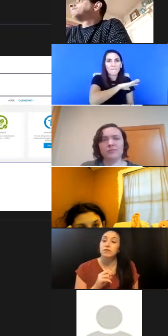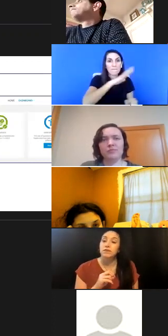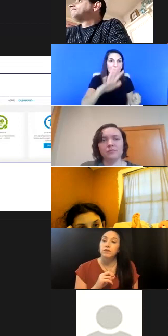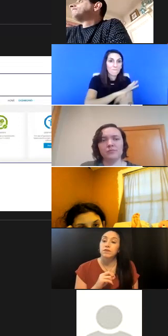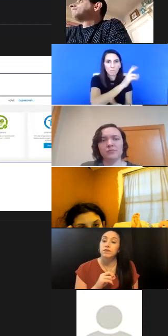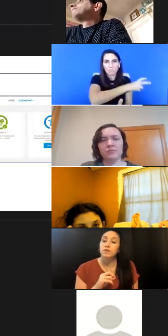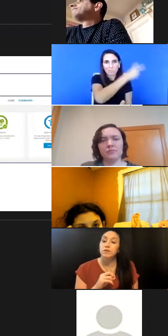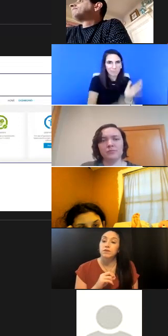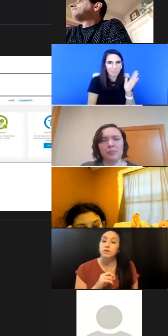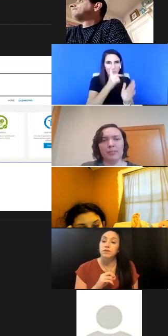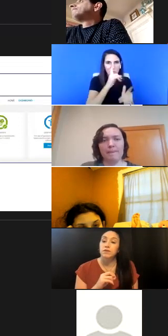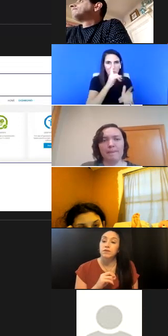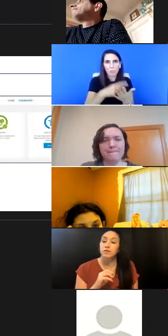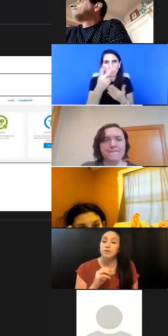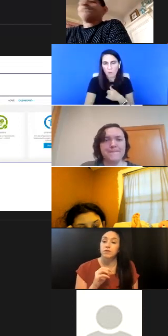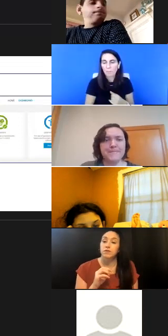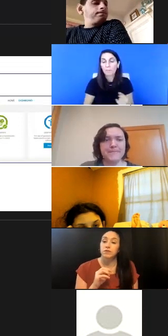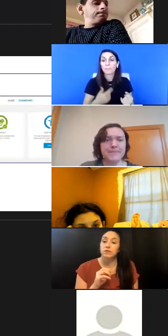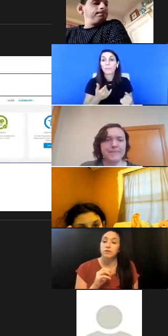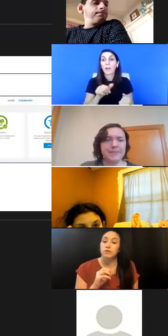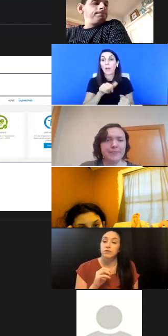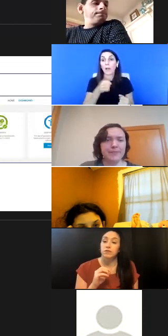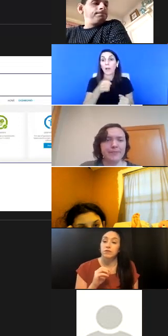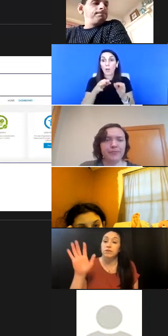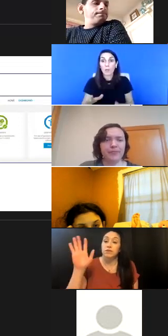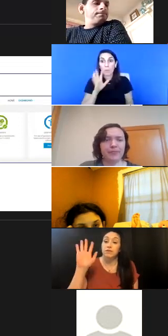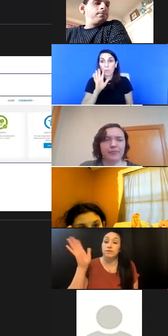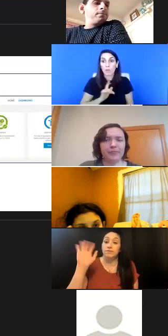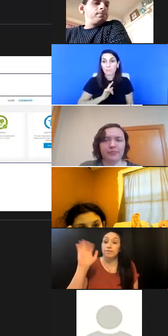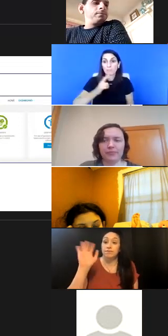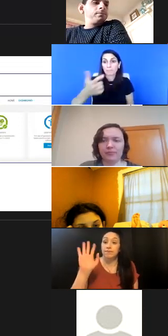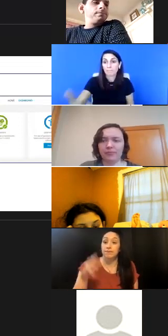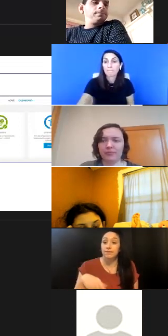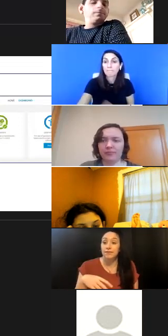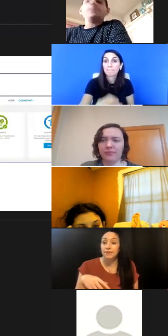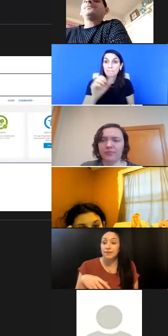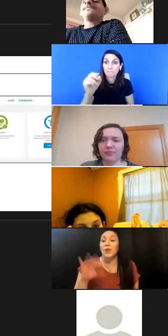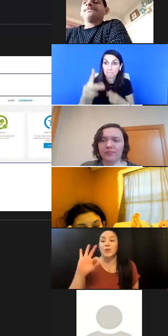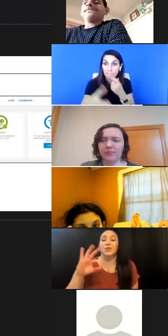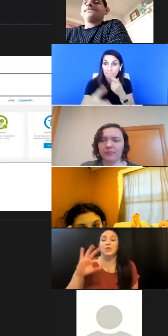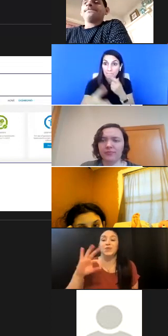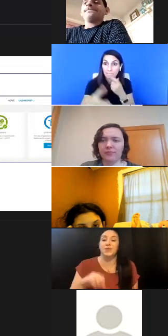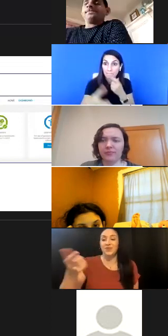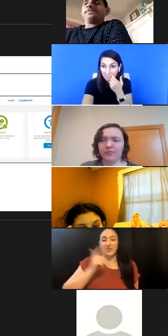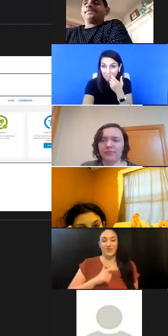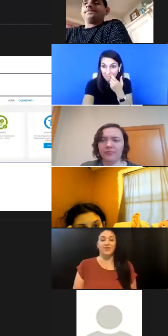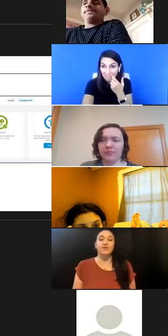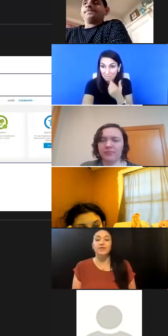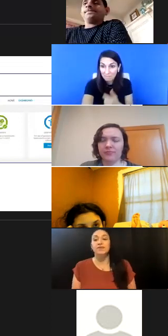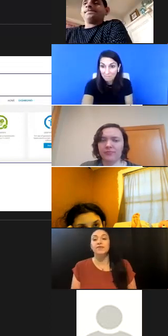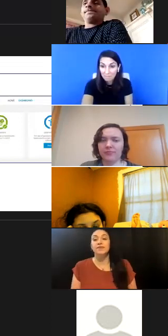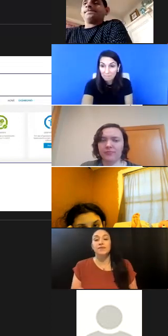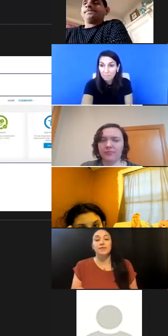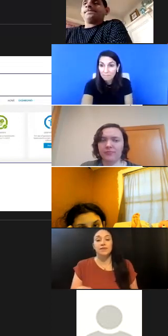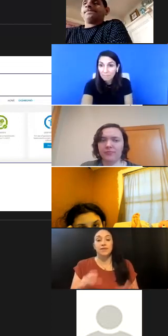the program. The next thing you can do is the second column, which is you can start answering surveys. And I'll talk in a moment about what surveys